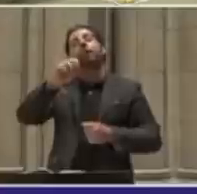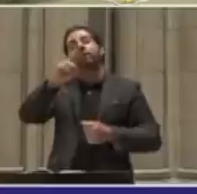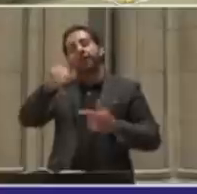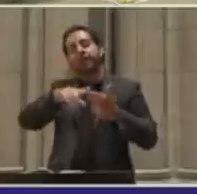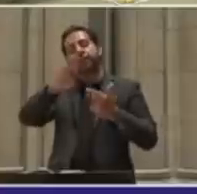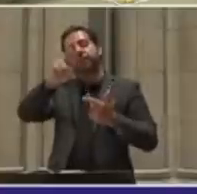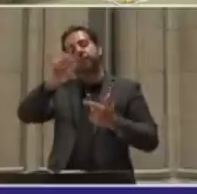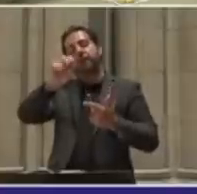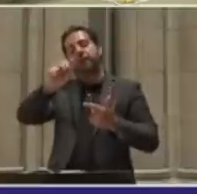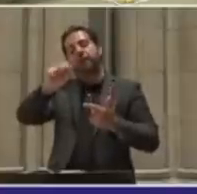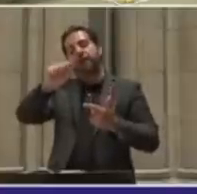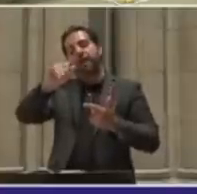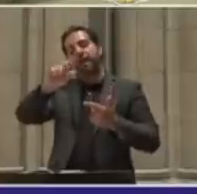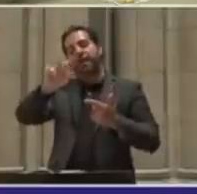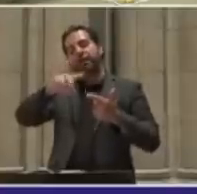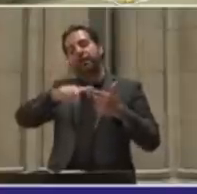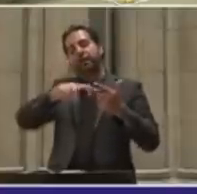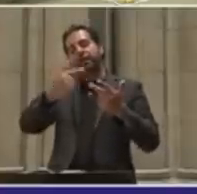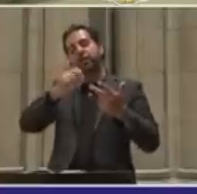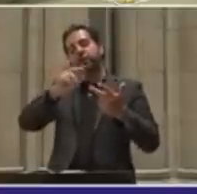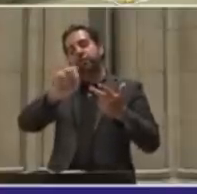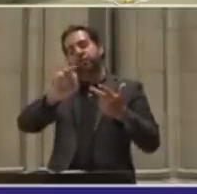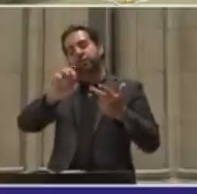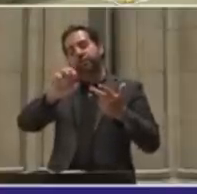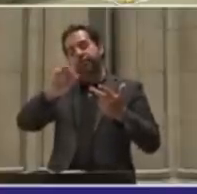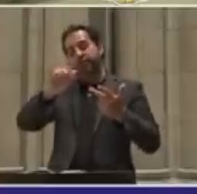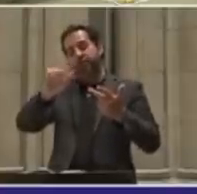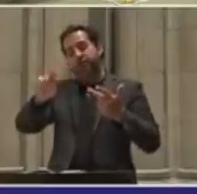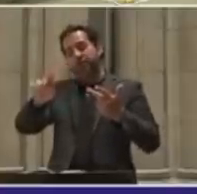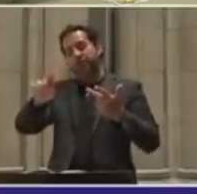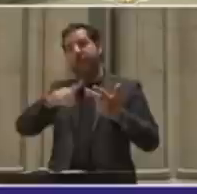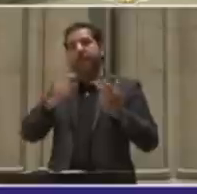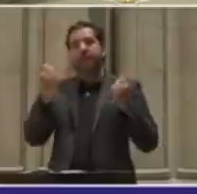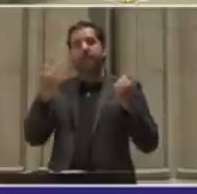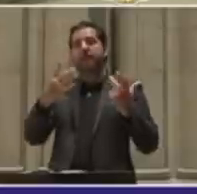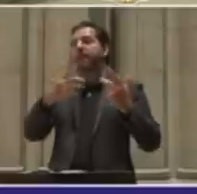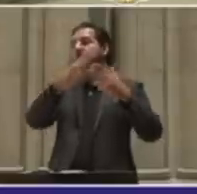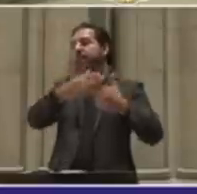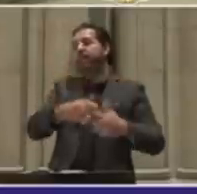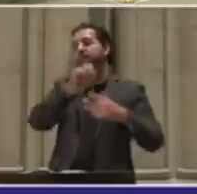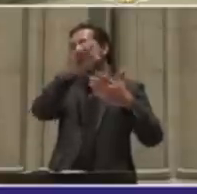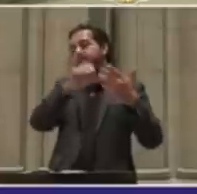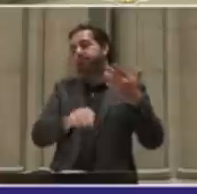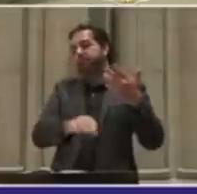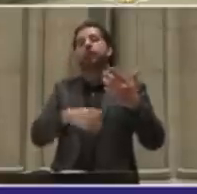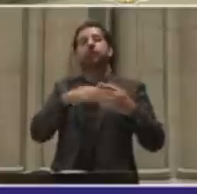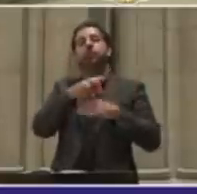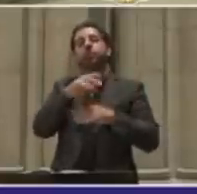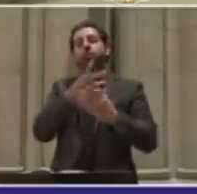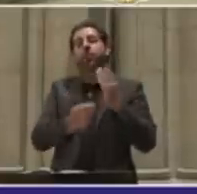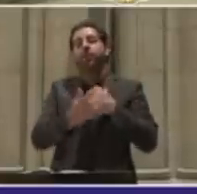Taylor, George Floyd, and the multitude of unnamed souls who've lost their